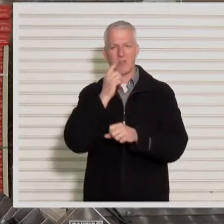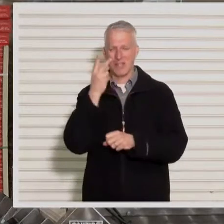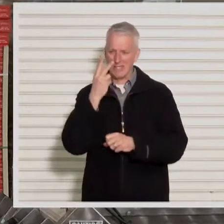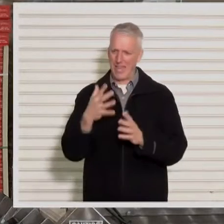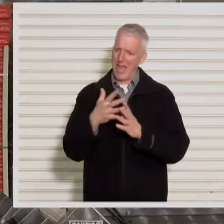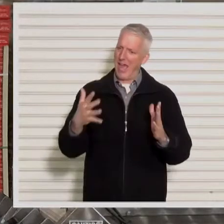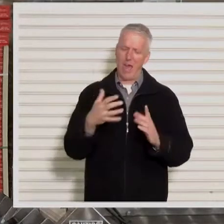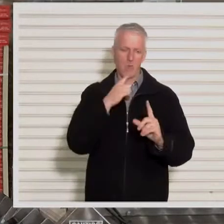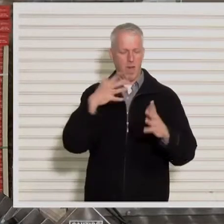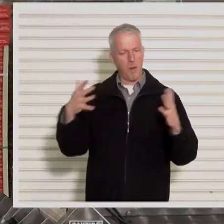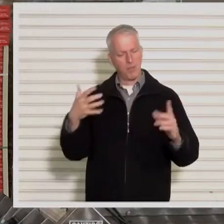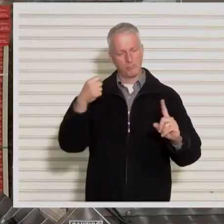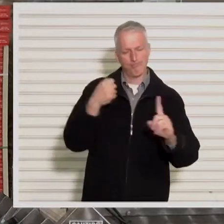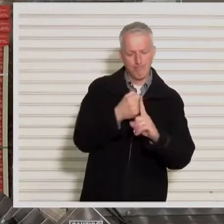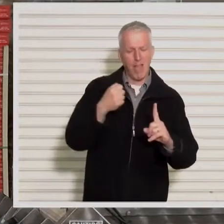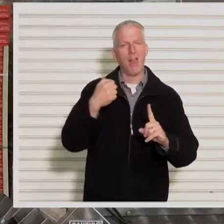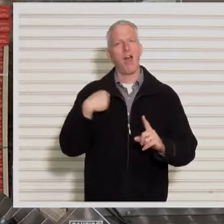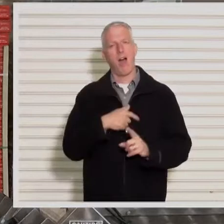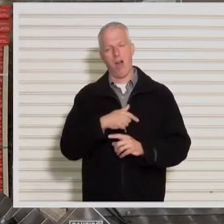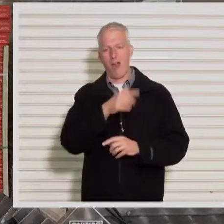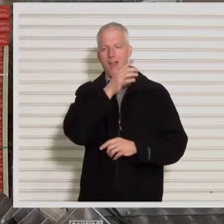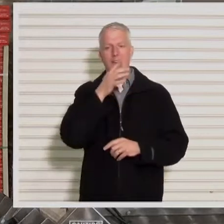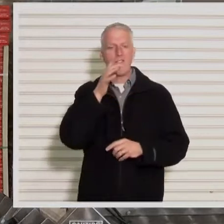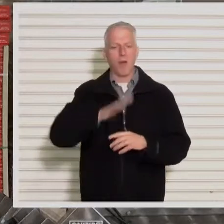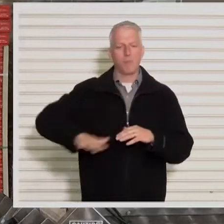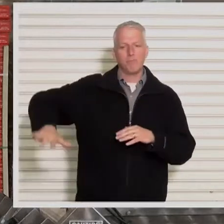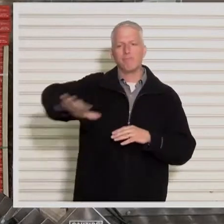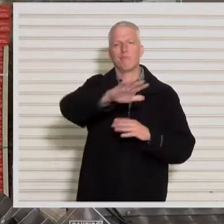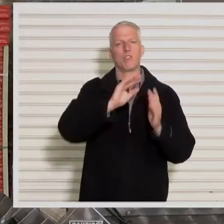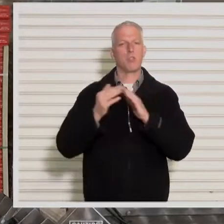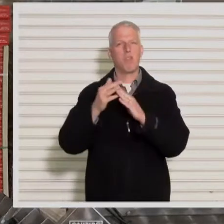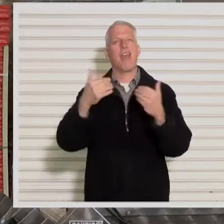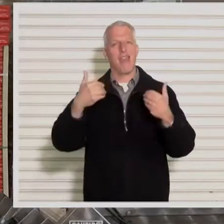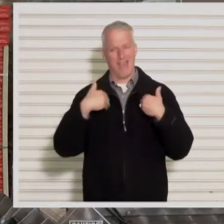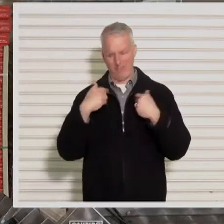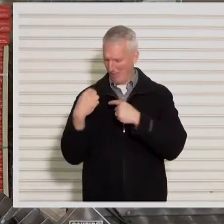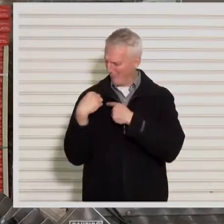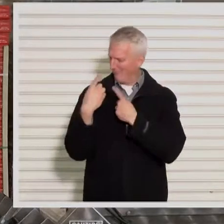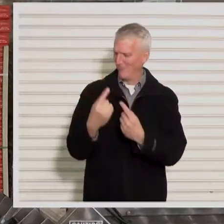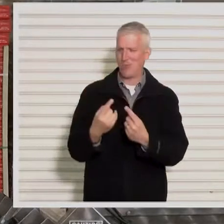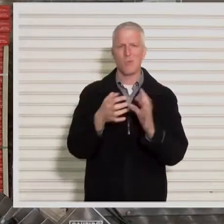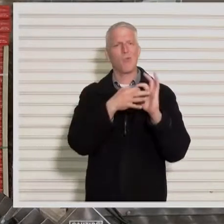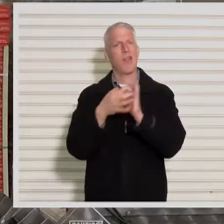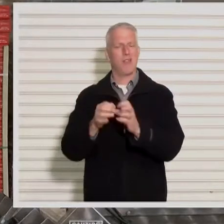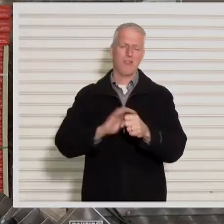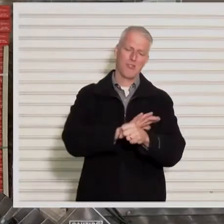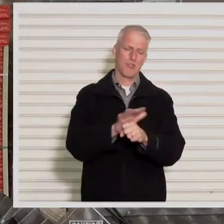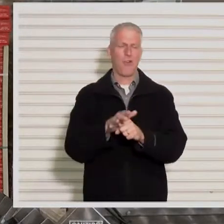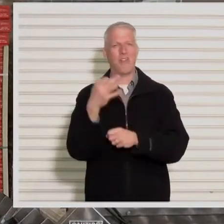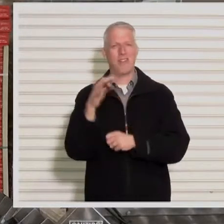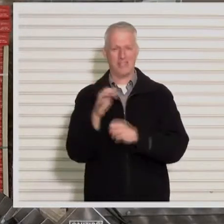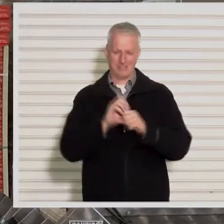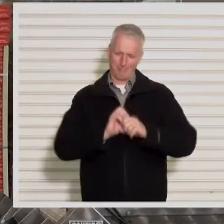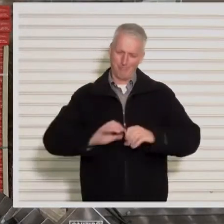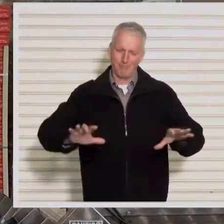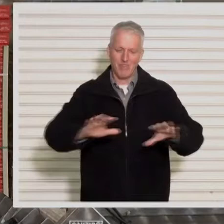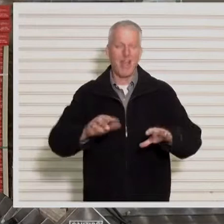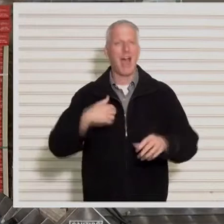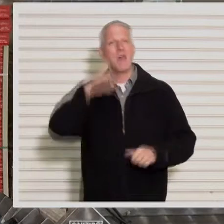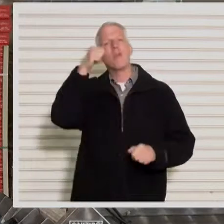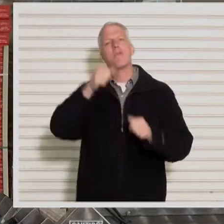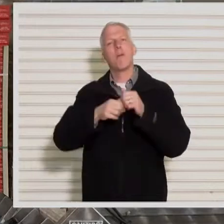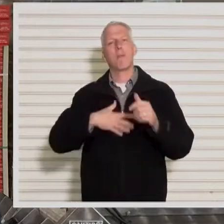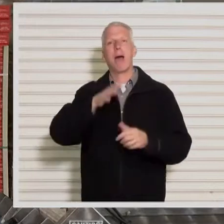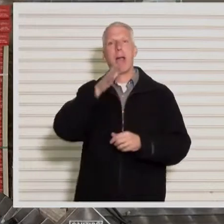our workers in our agriculture community have been due to COVID-19. In fact, I recall my parents